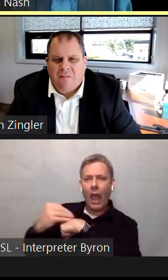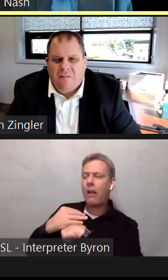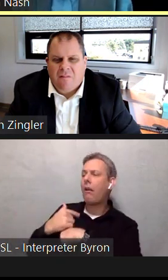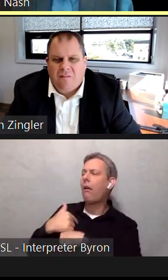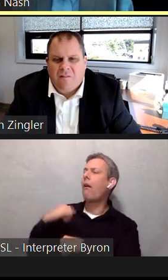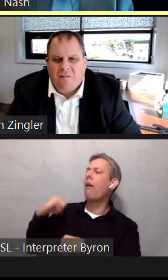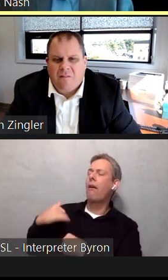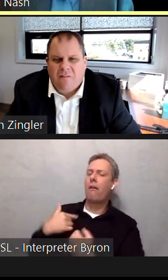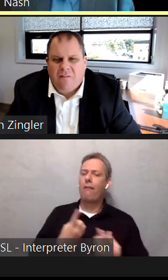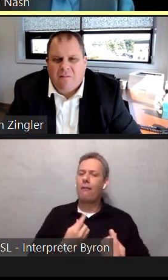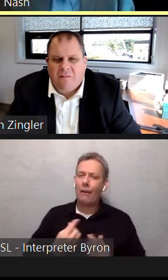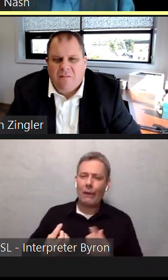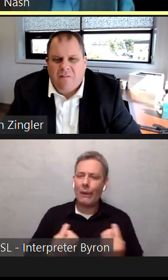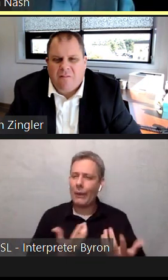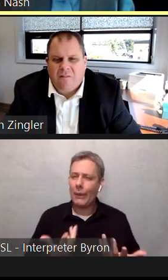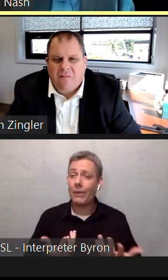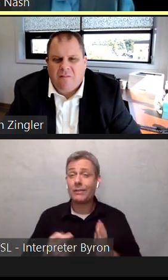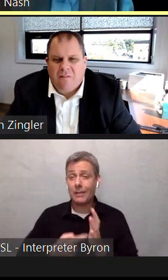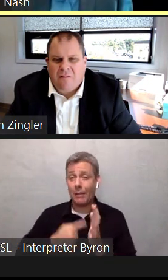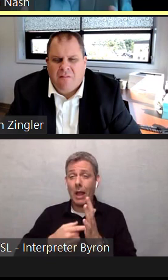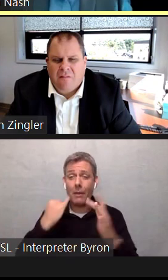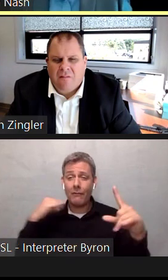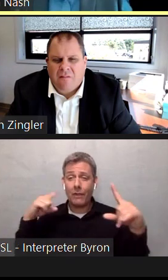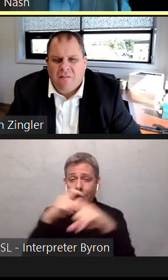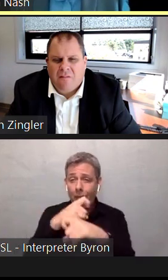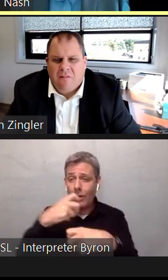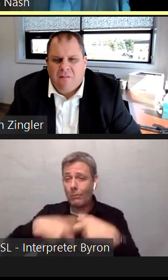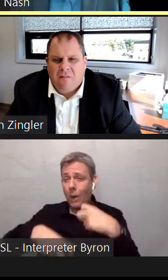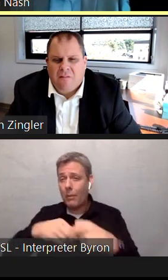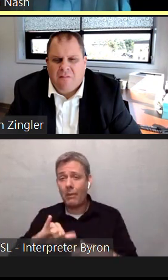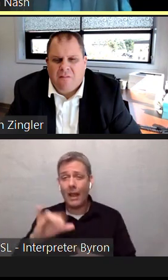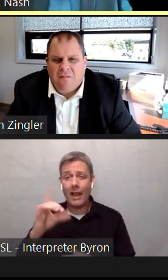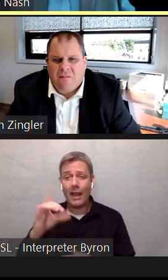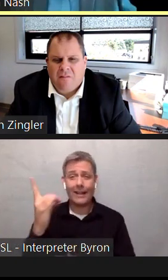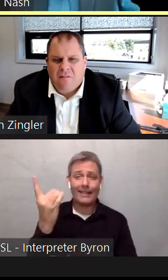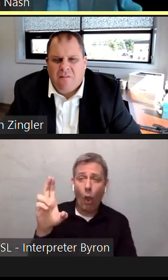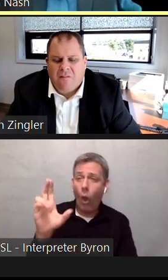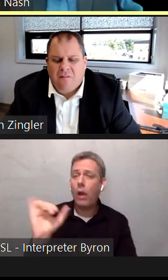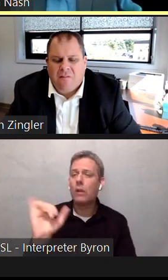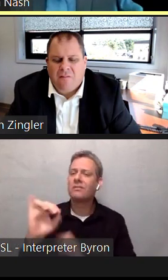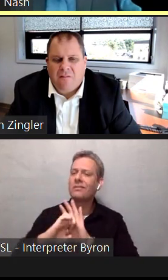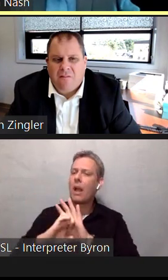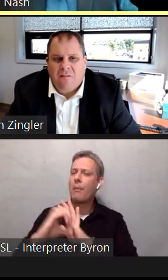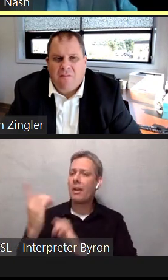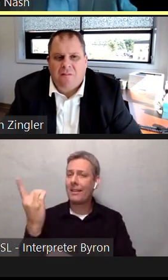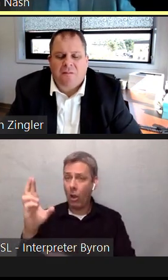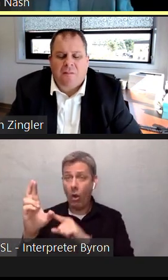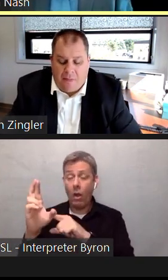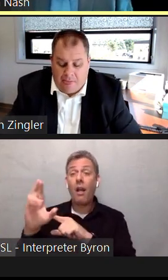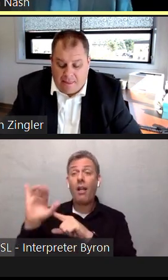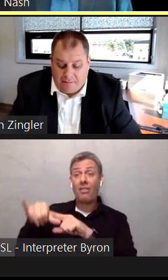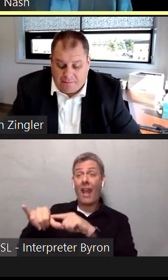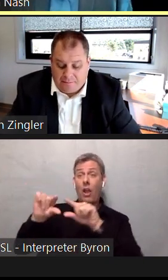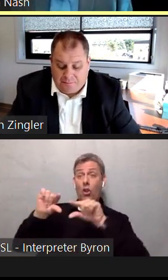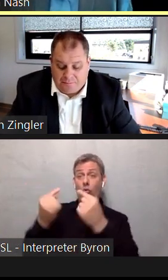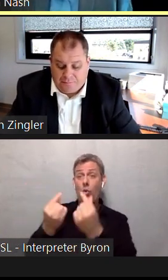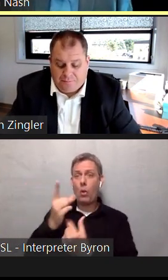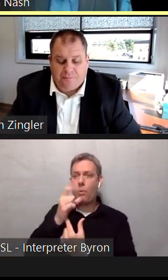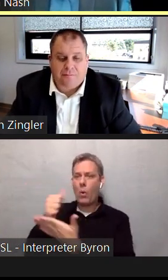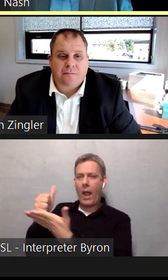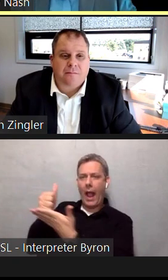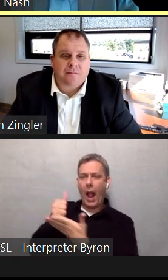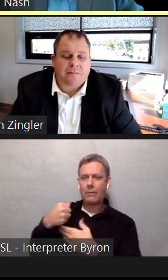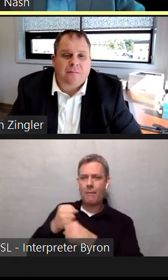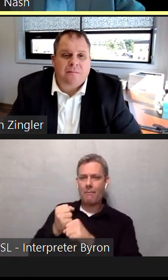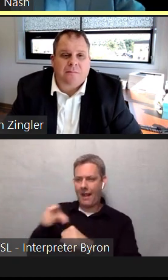typically when we run into difficult things like a DNR, for instance, this is the review group that helps us make those decisions,